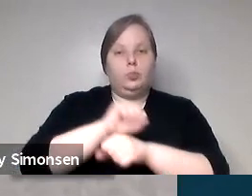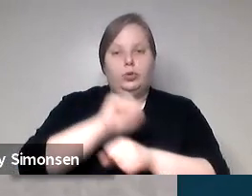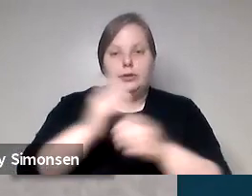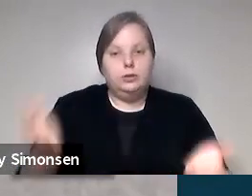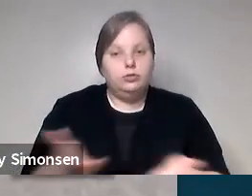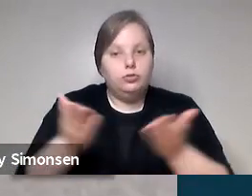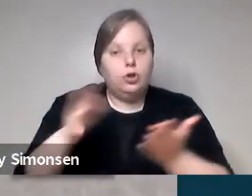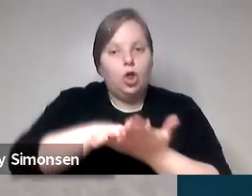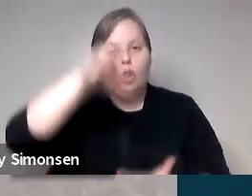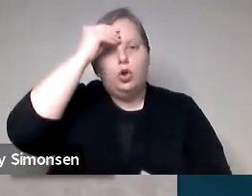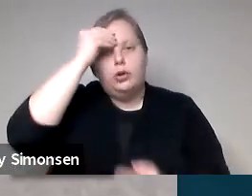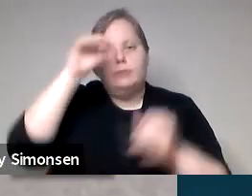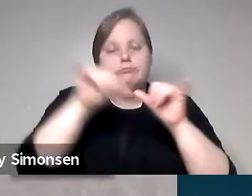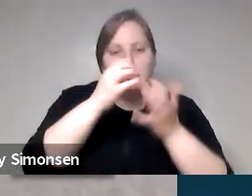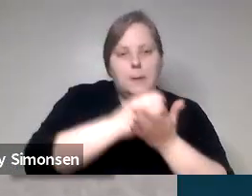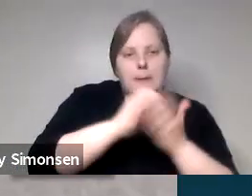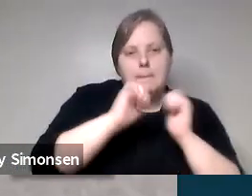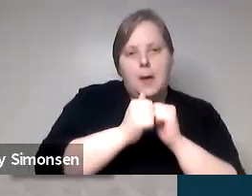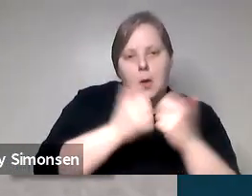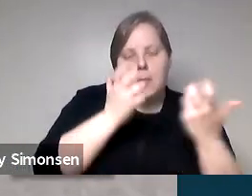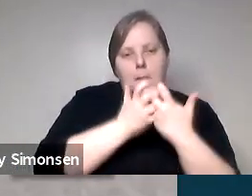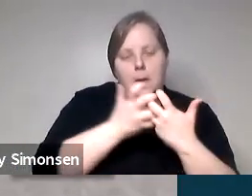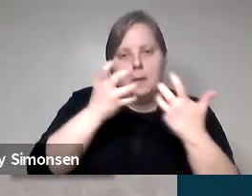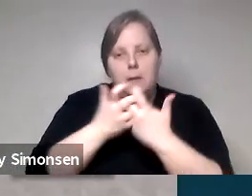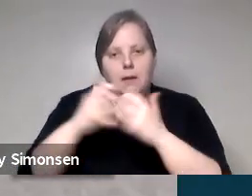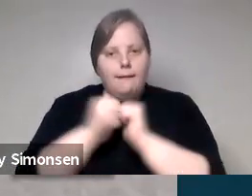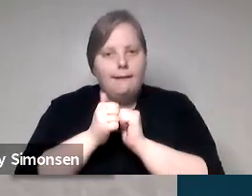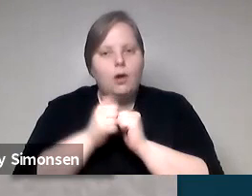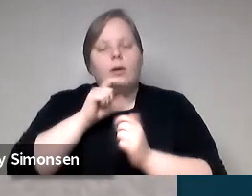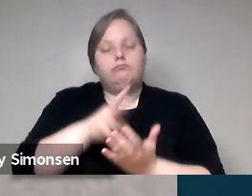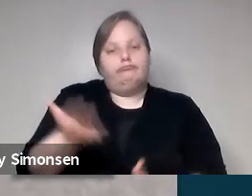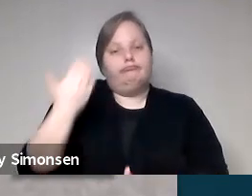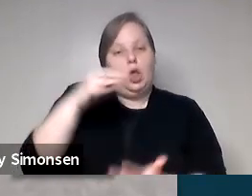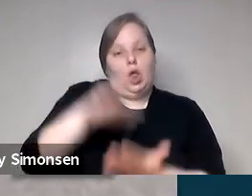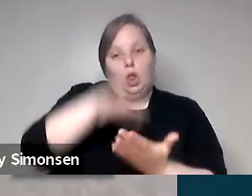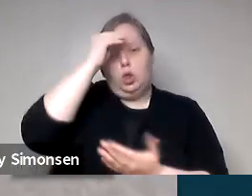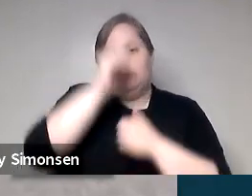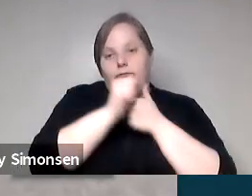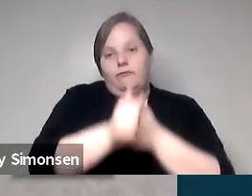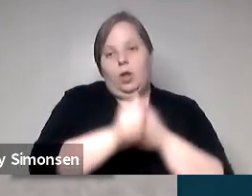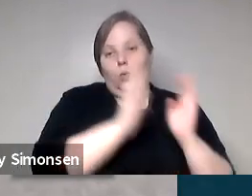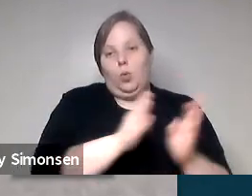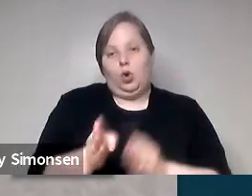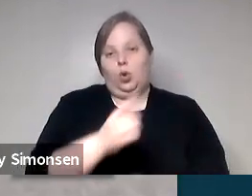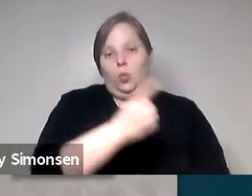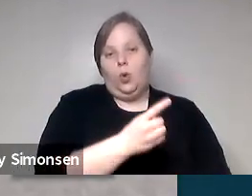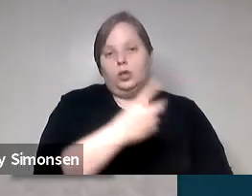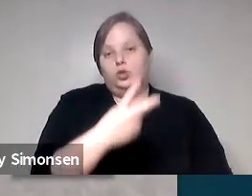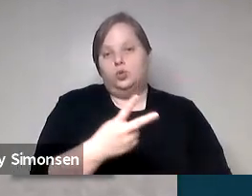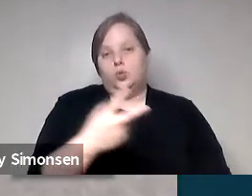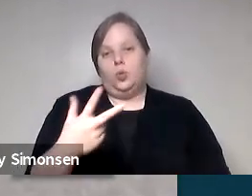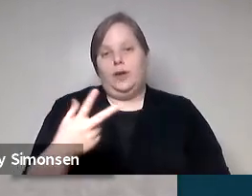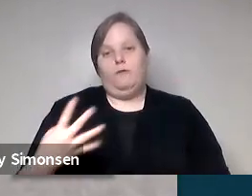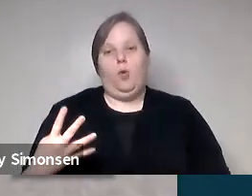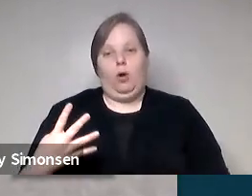about how measuring cups go together, I had learned that they go in order 1, 2, 3,